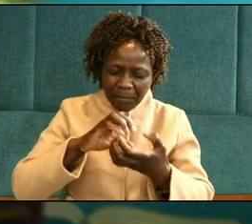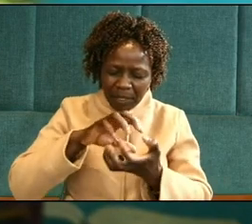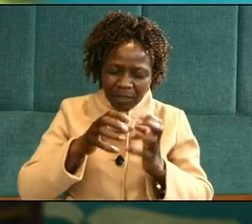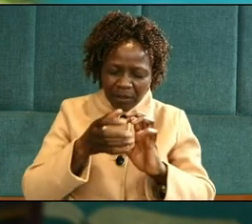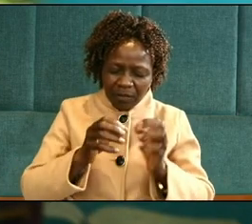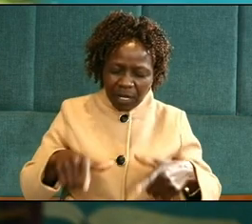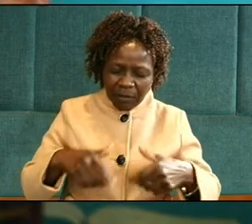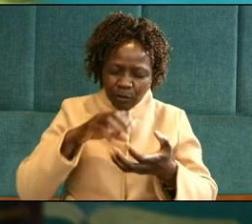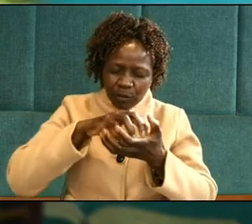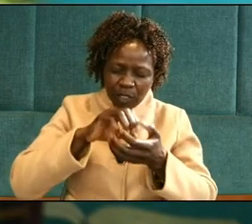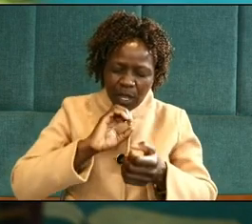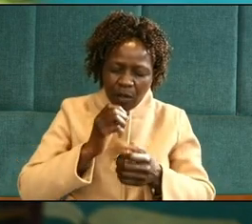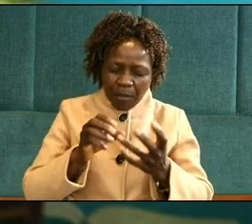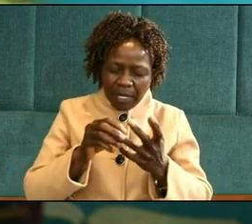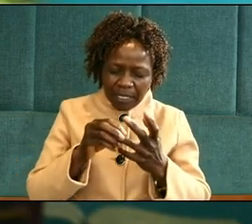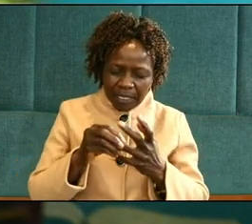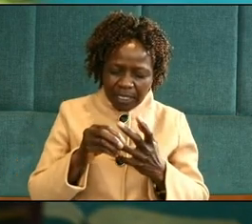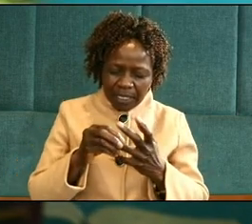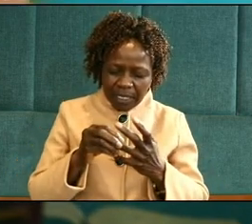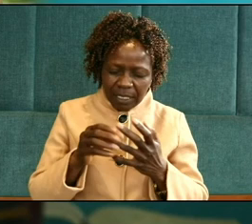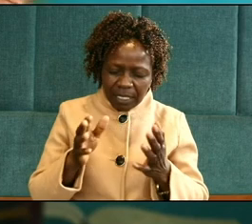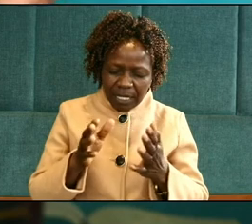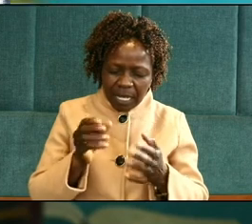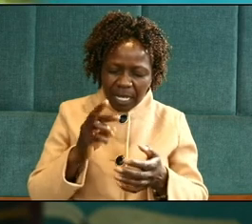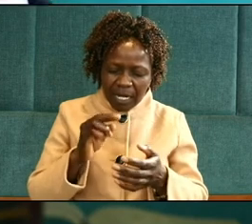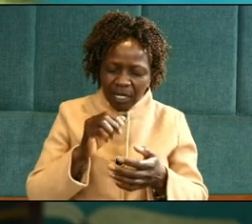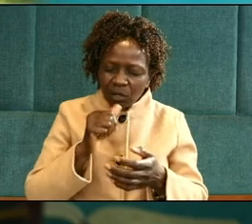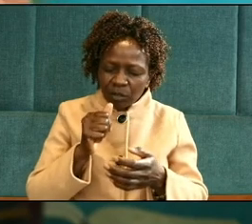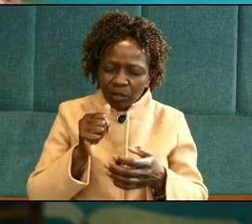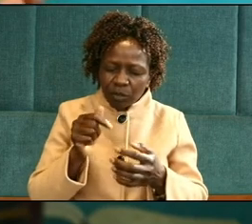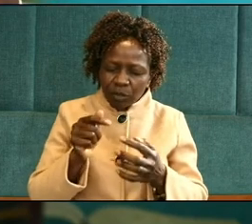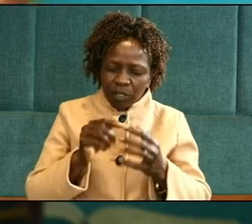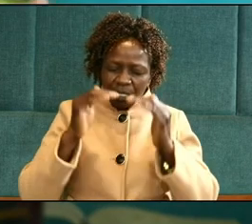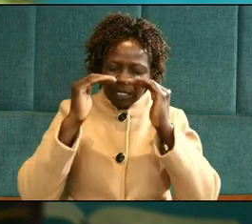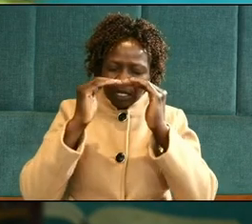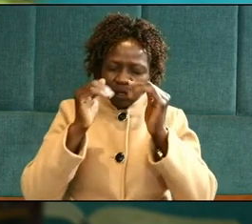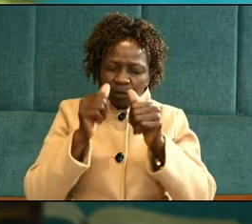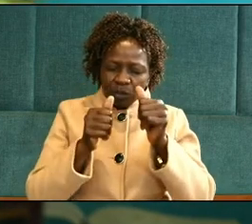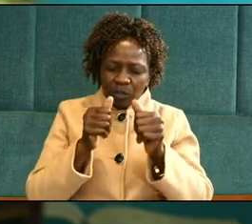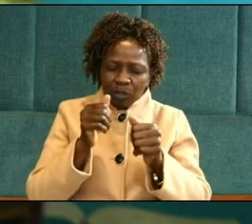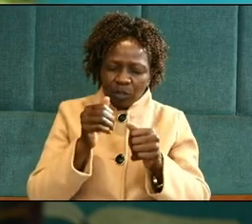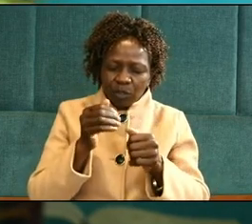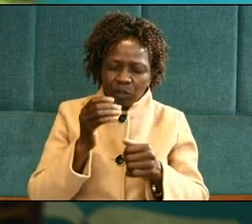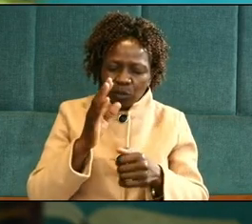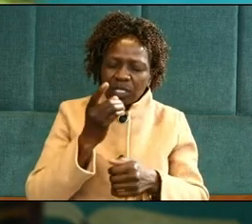situations, our marriages are not to the ideal standard which you have